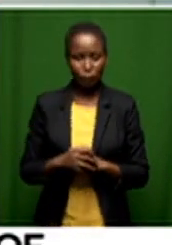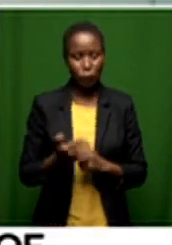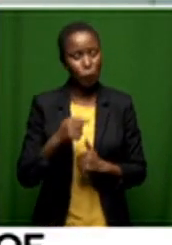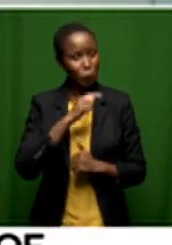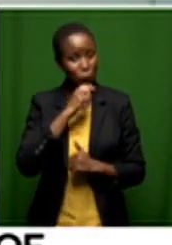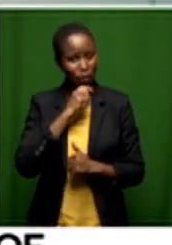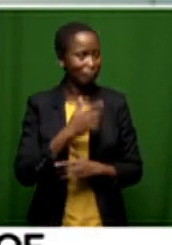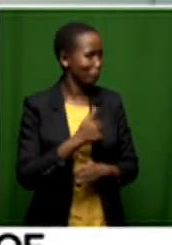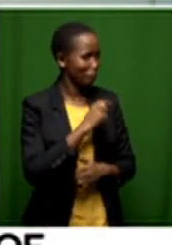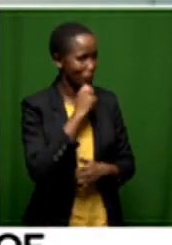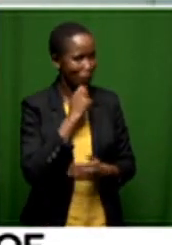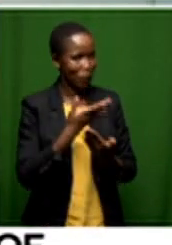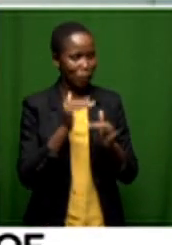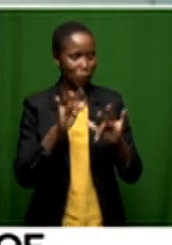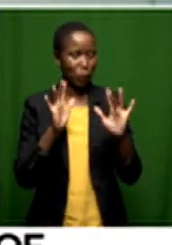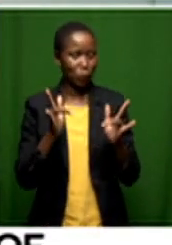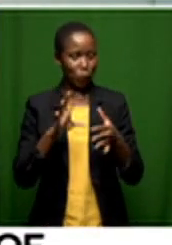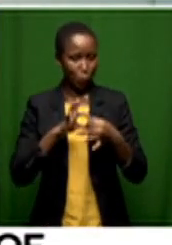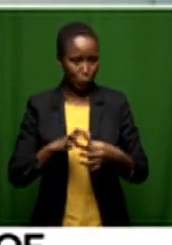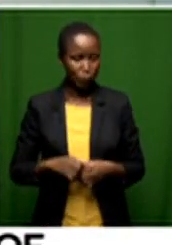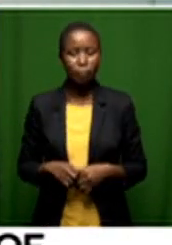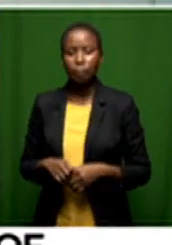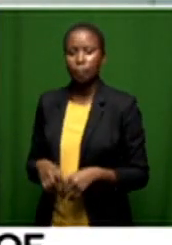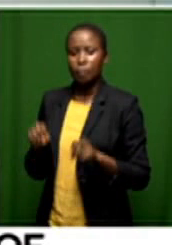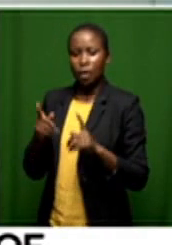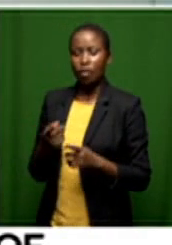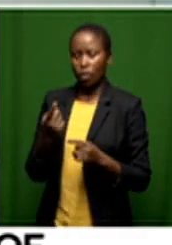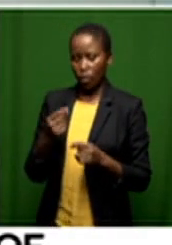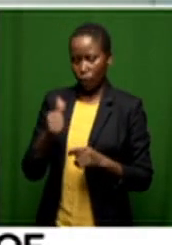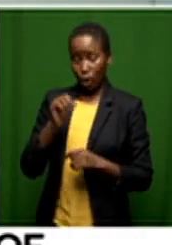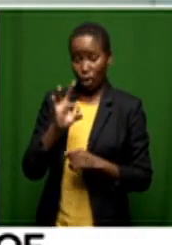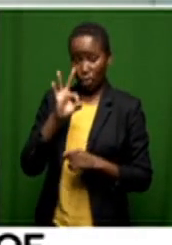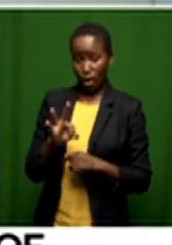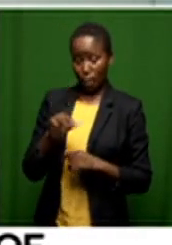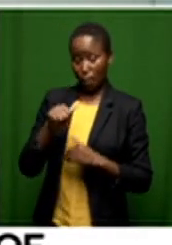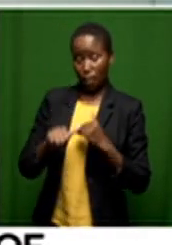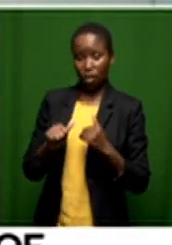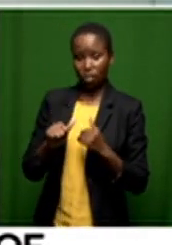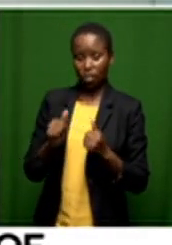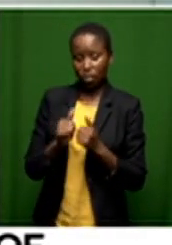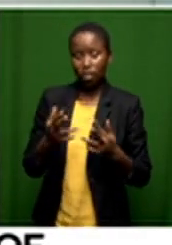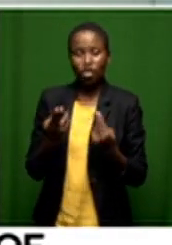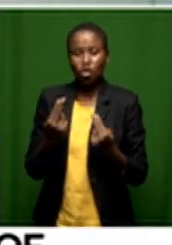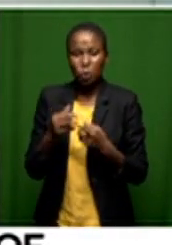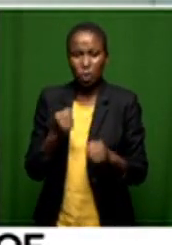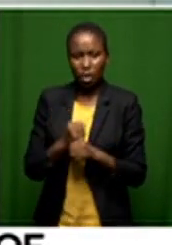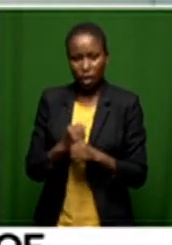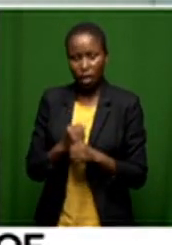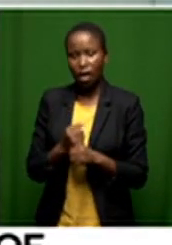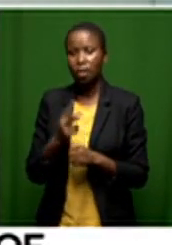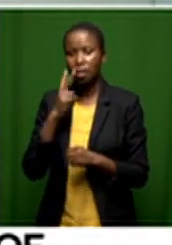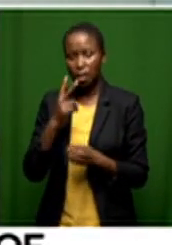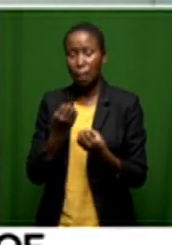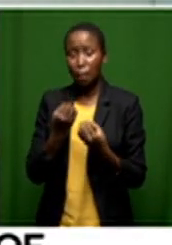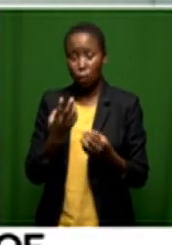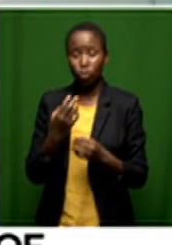your viewers. So, in other words, it was just in the first 3 months of the year that the majority of those hours were